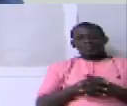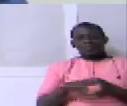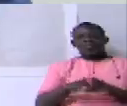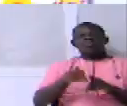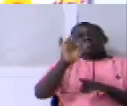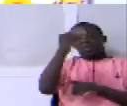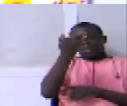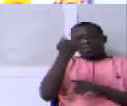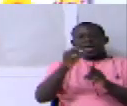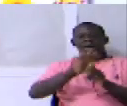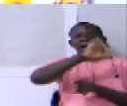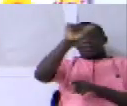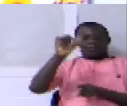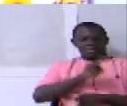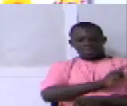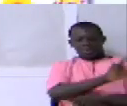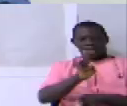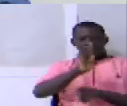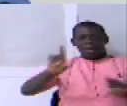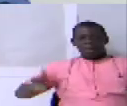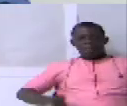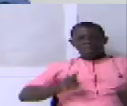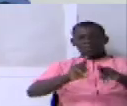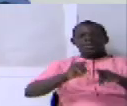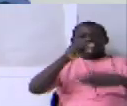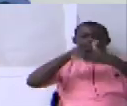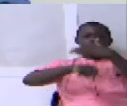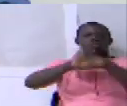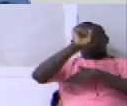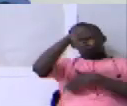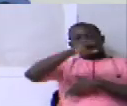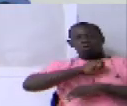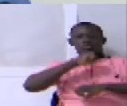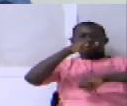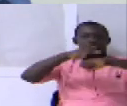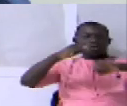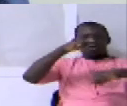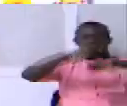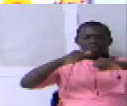Yes. And they participated in your tortures? Andu fanal bulo ma betele o